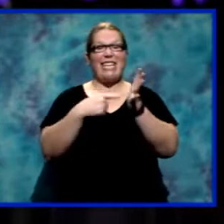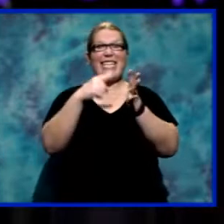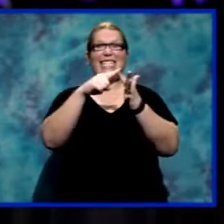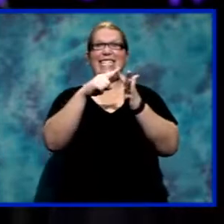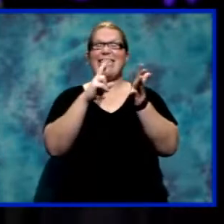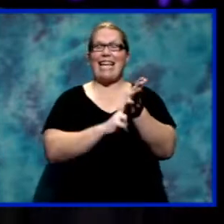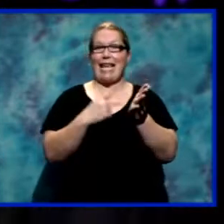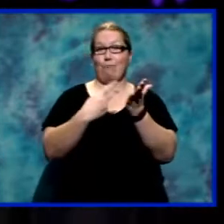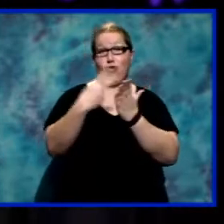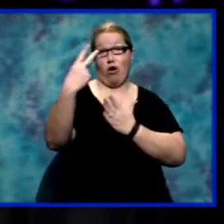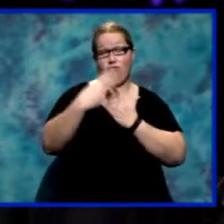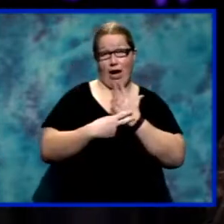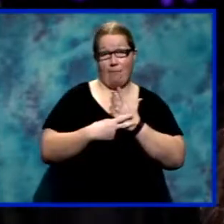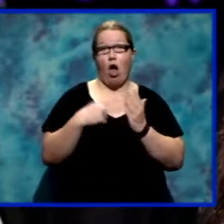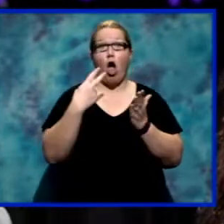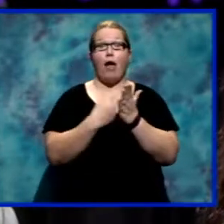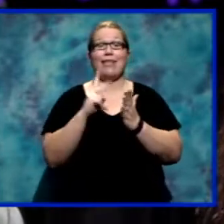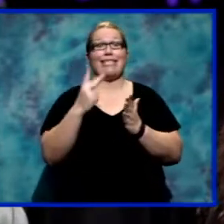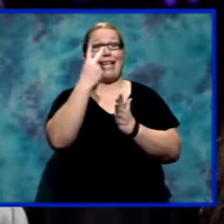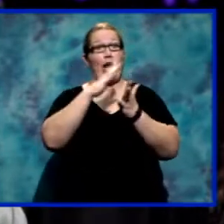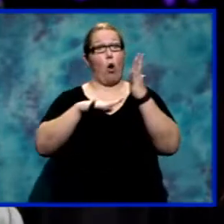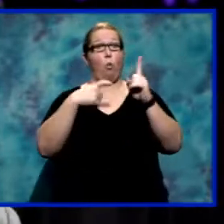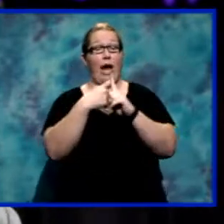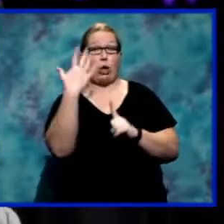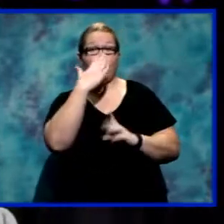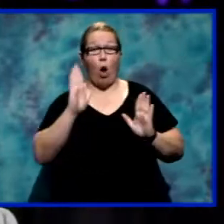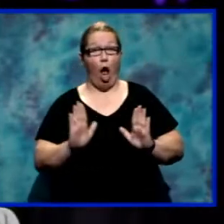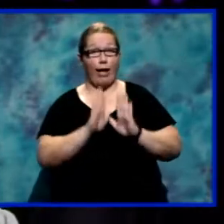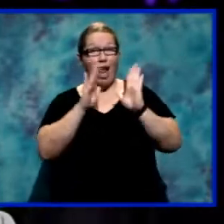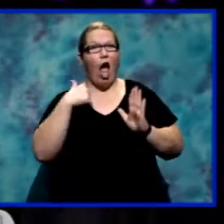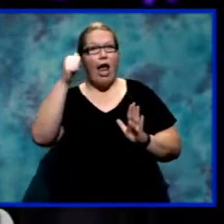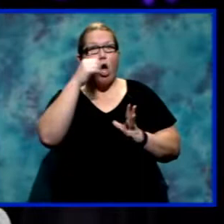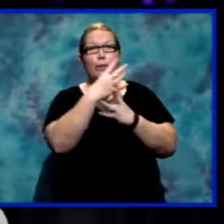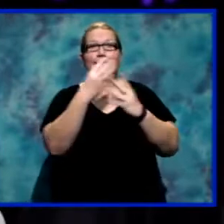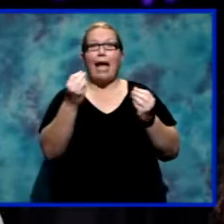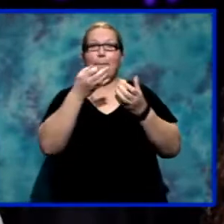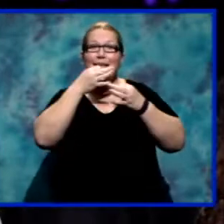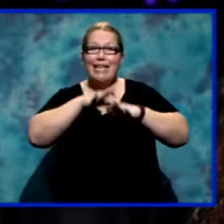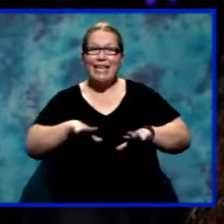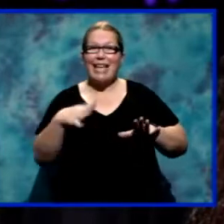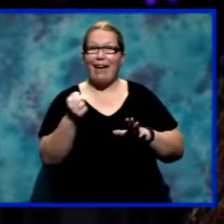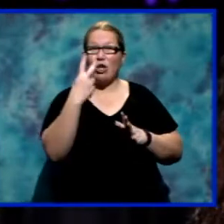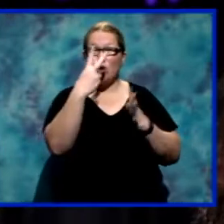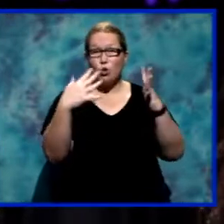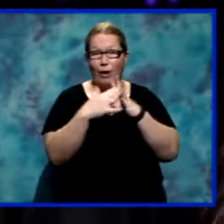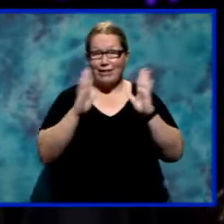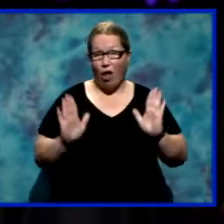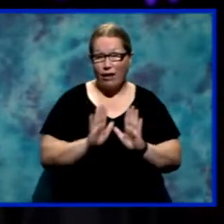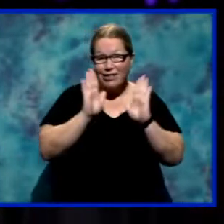So it's on the second week of the school holidays. I know some kids have 2 weeks